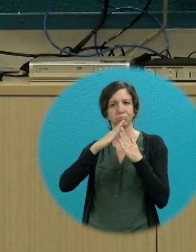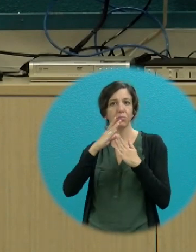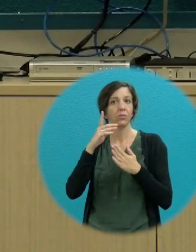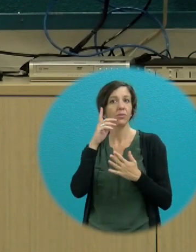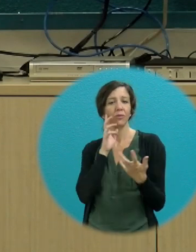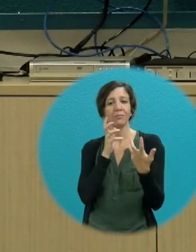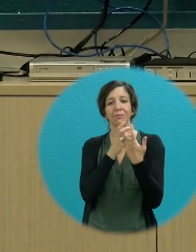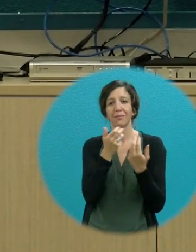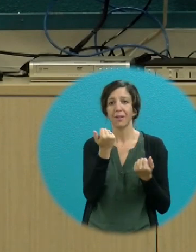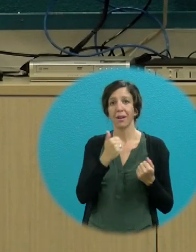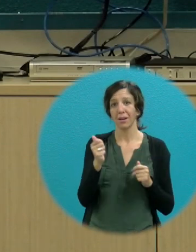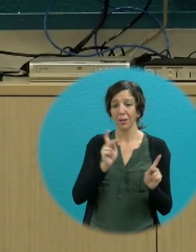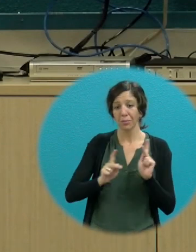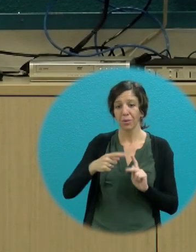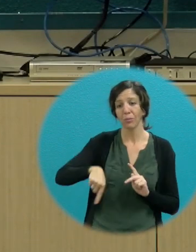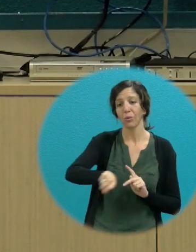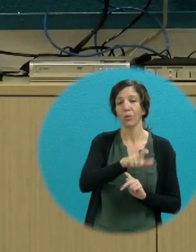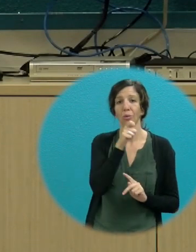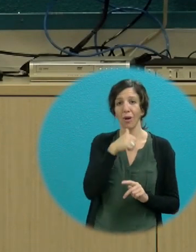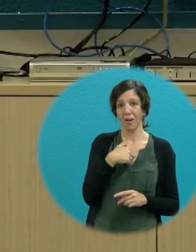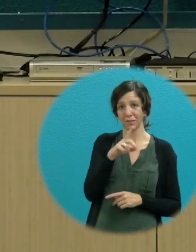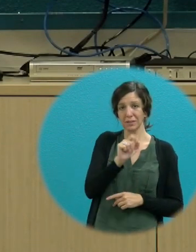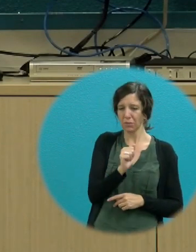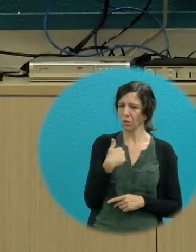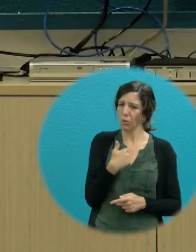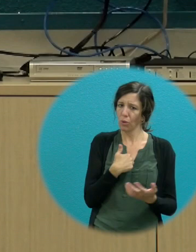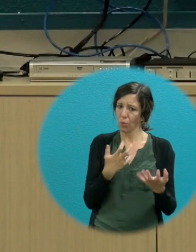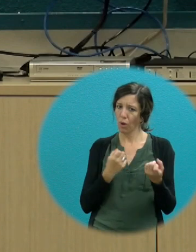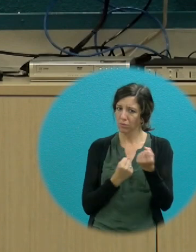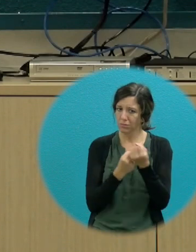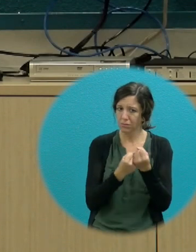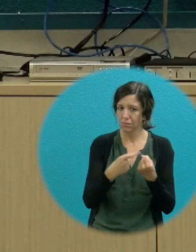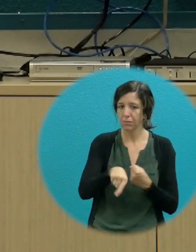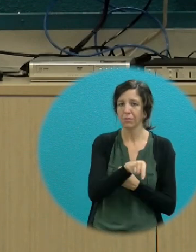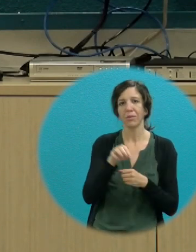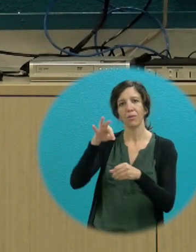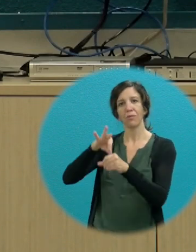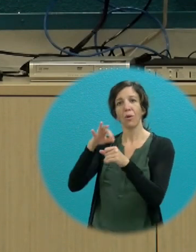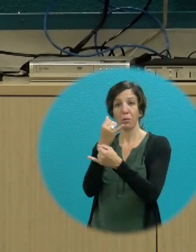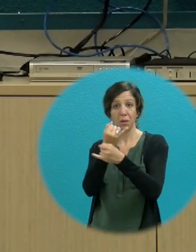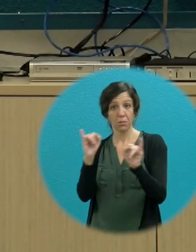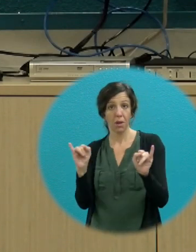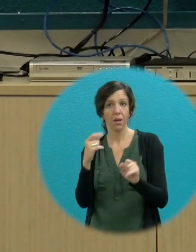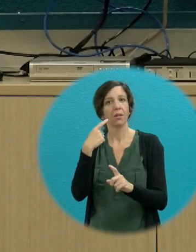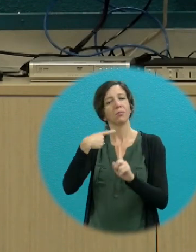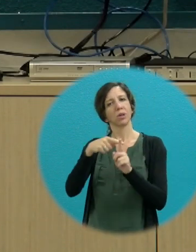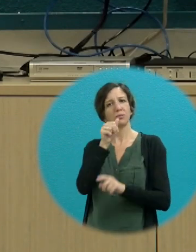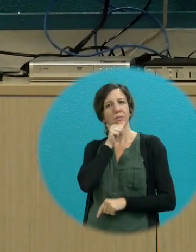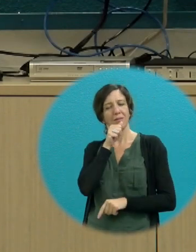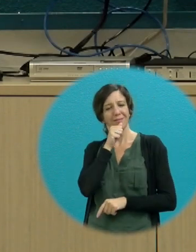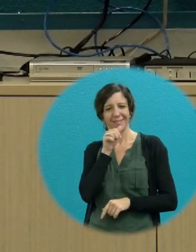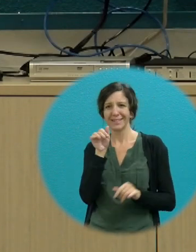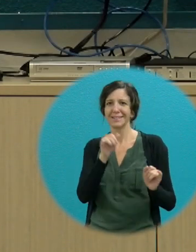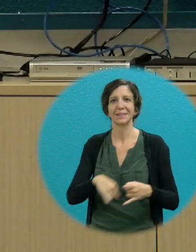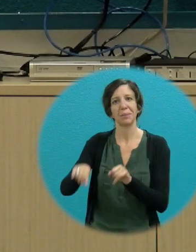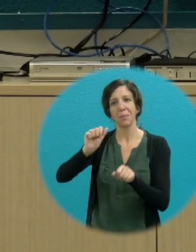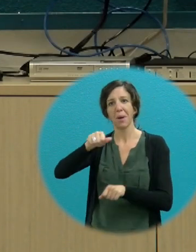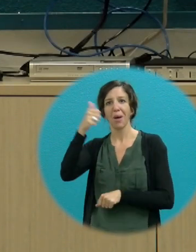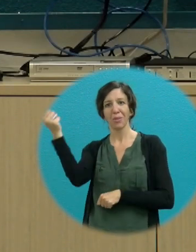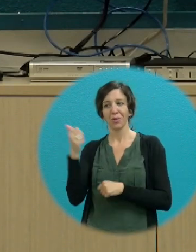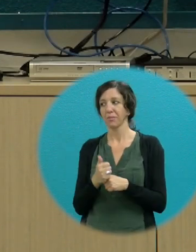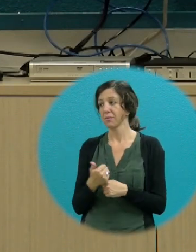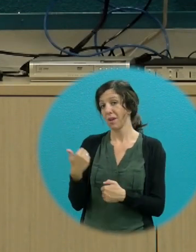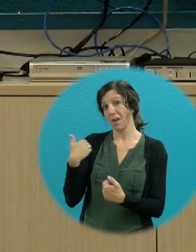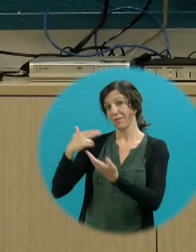the best for anyone with a disability to be able to cast their ballot independently and